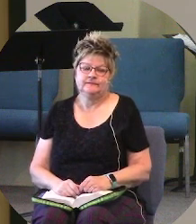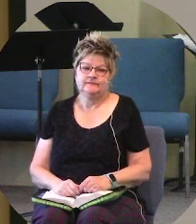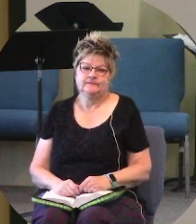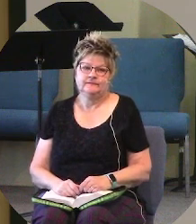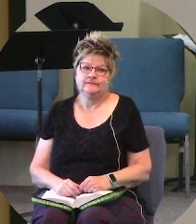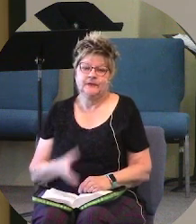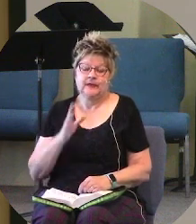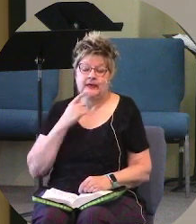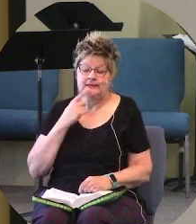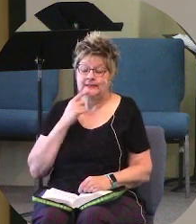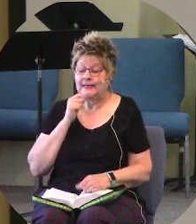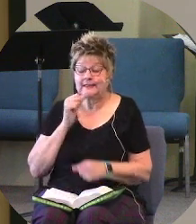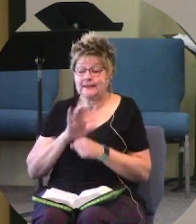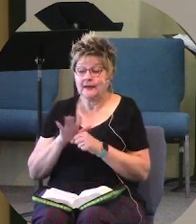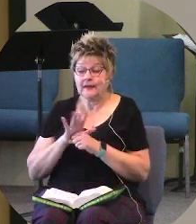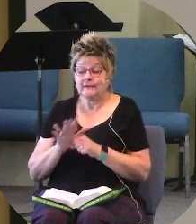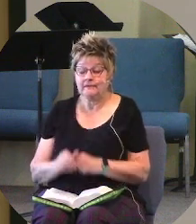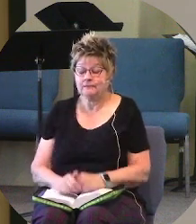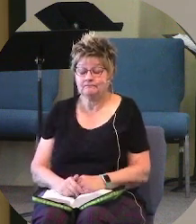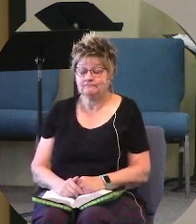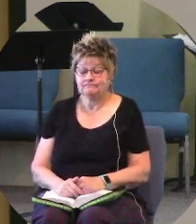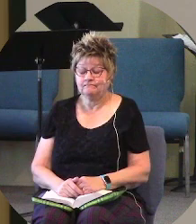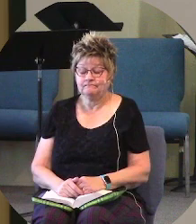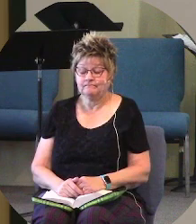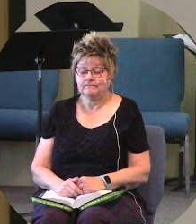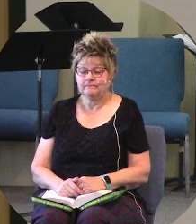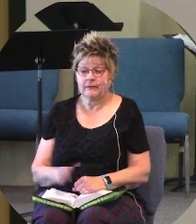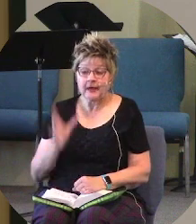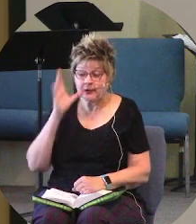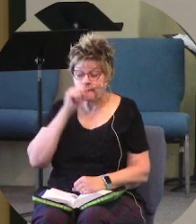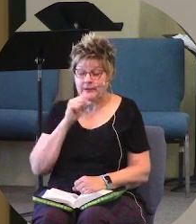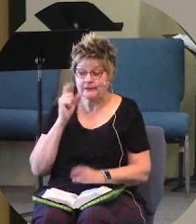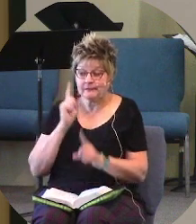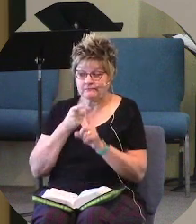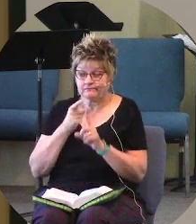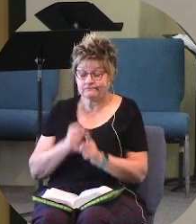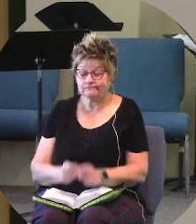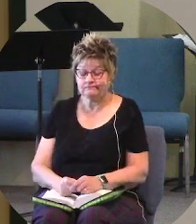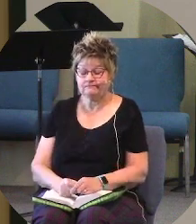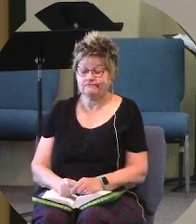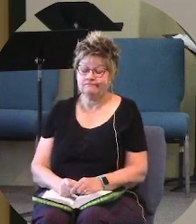And he says, that's not enough. He says, you missed the boat.